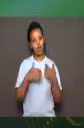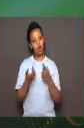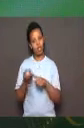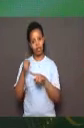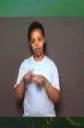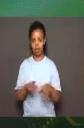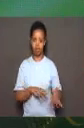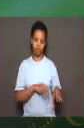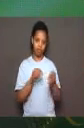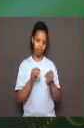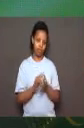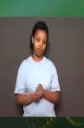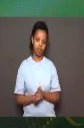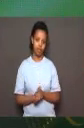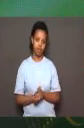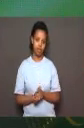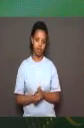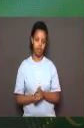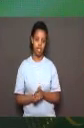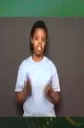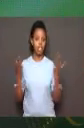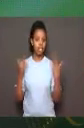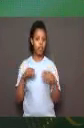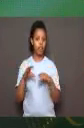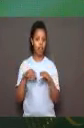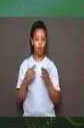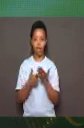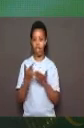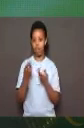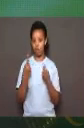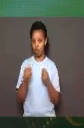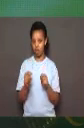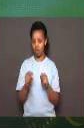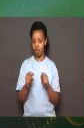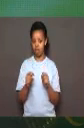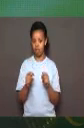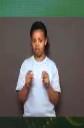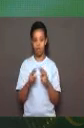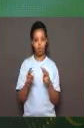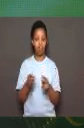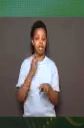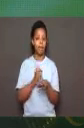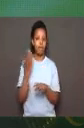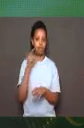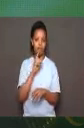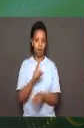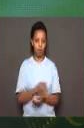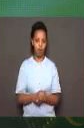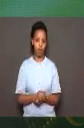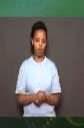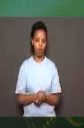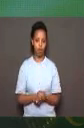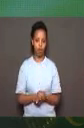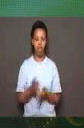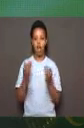Welcome back, students. I hope that activity was not too difficult. Let